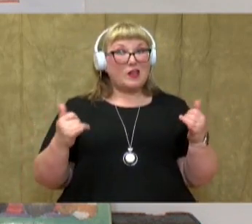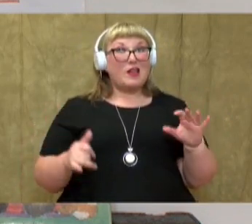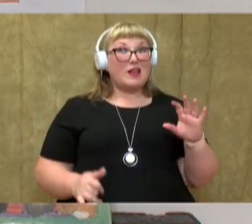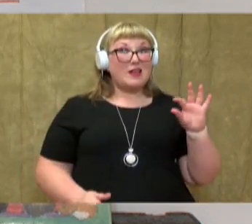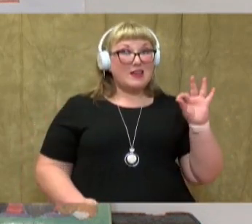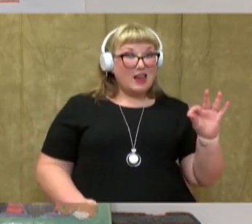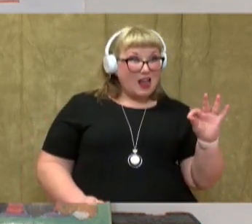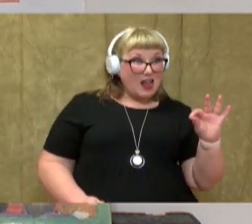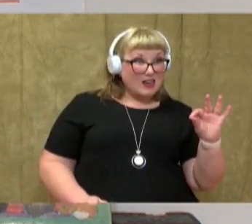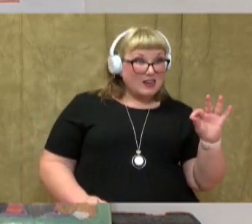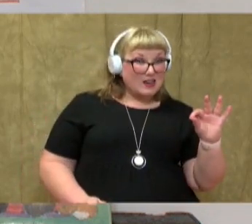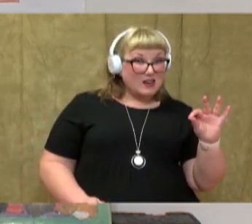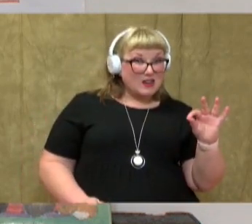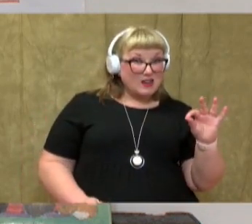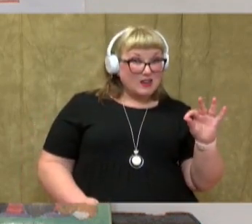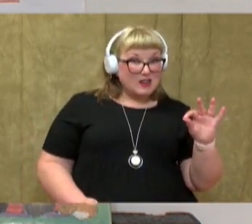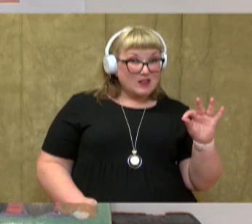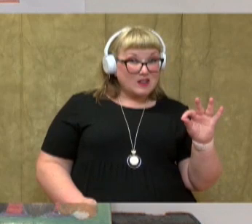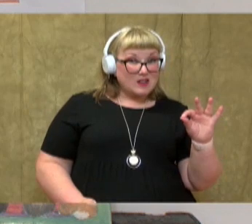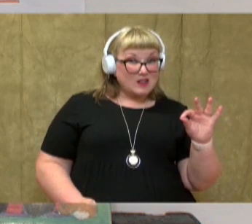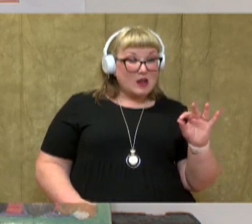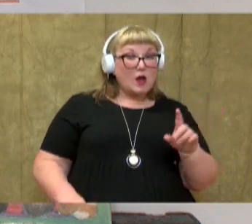is 9